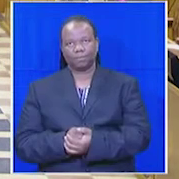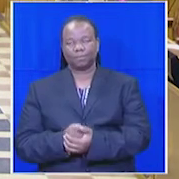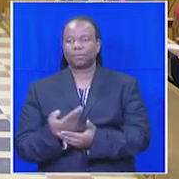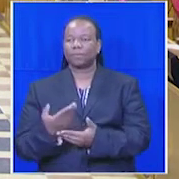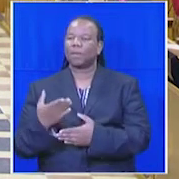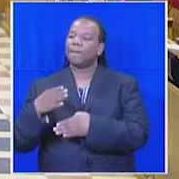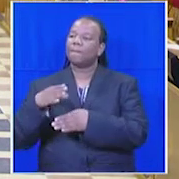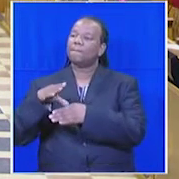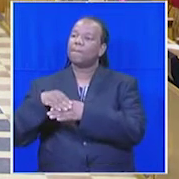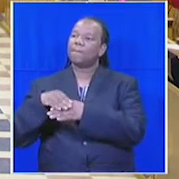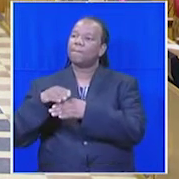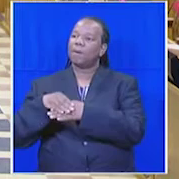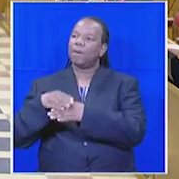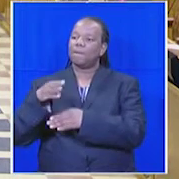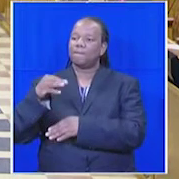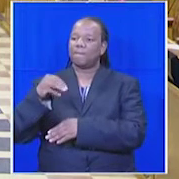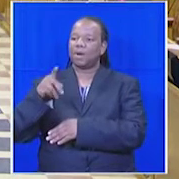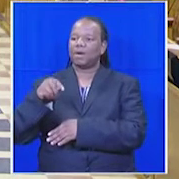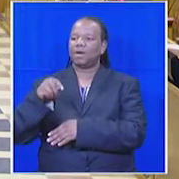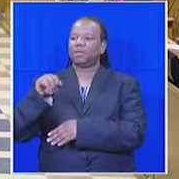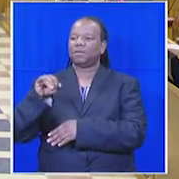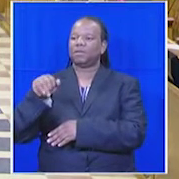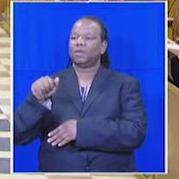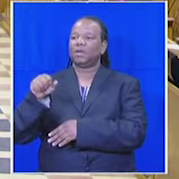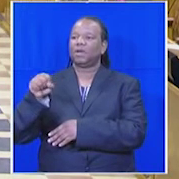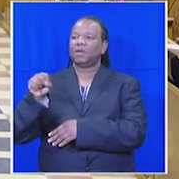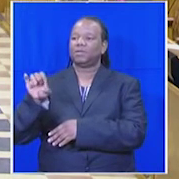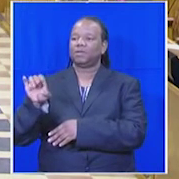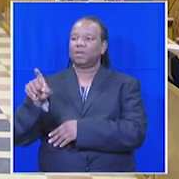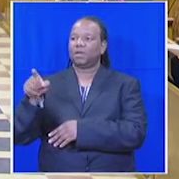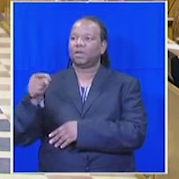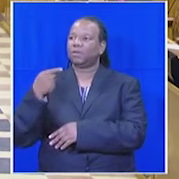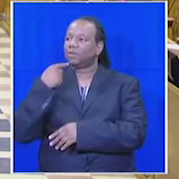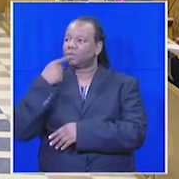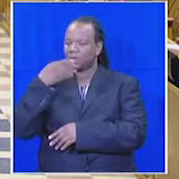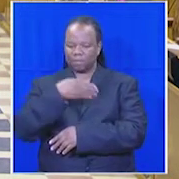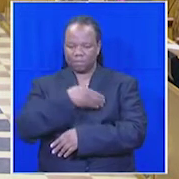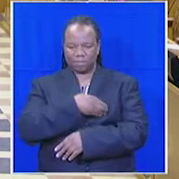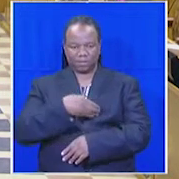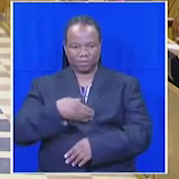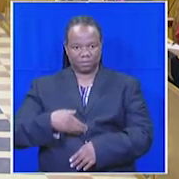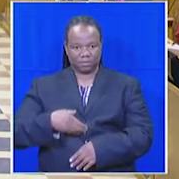Honorable Matias, did you refer to the president of this country as a criminal?